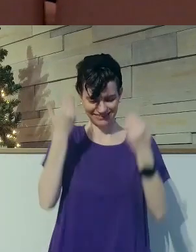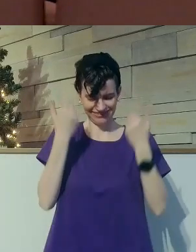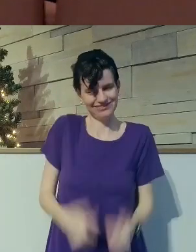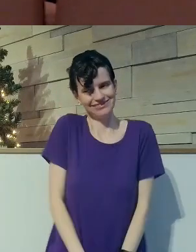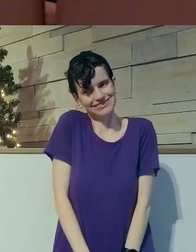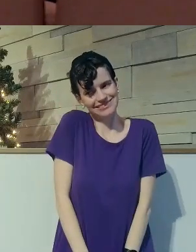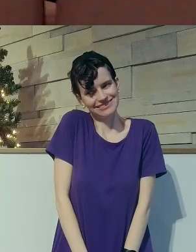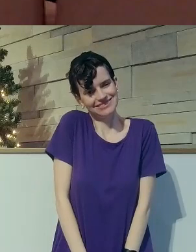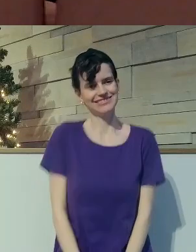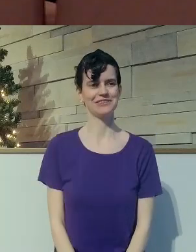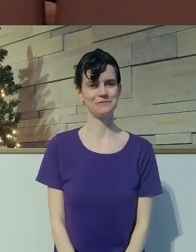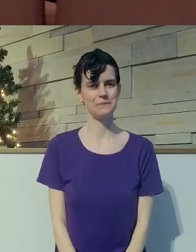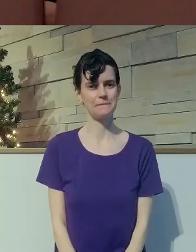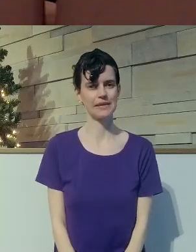right?